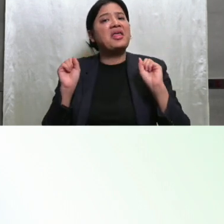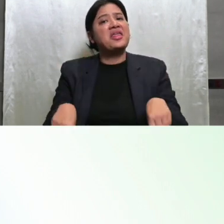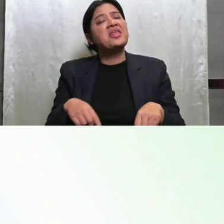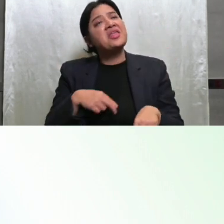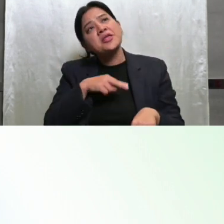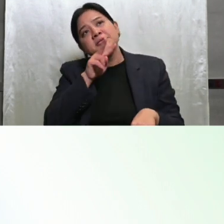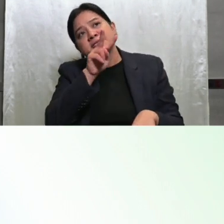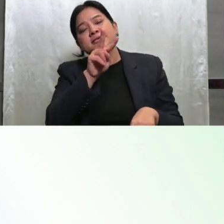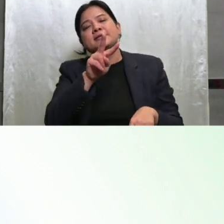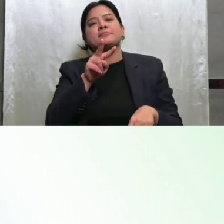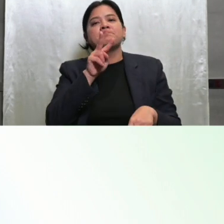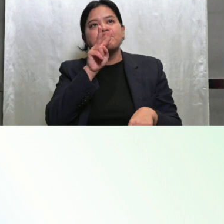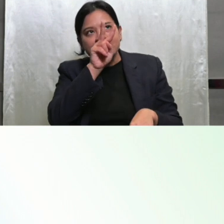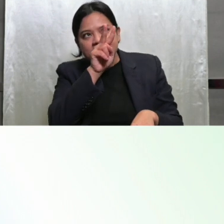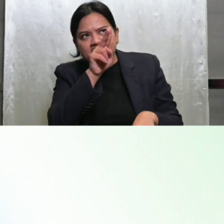in the classroom.